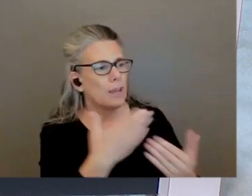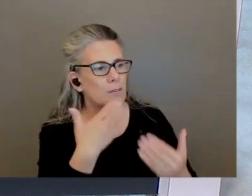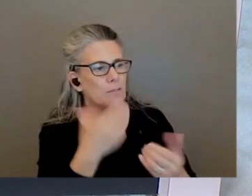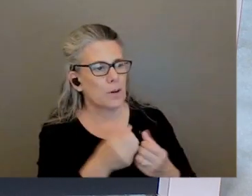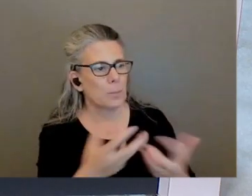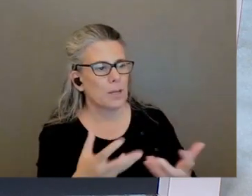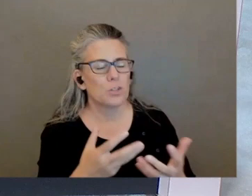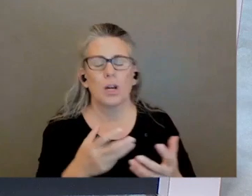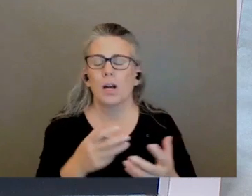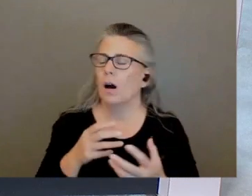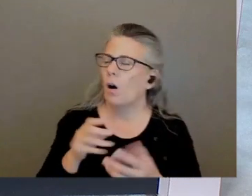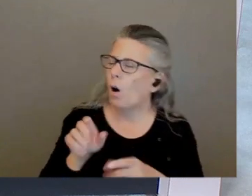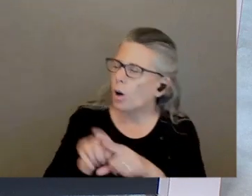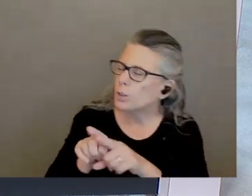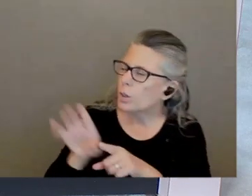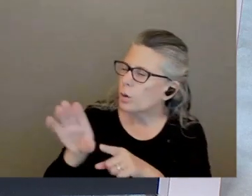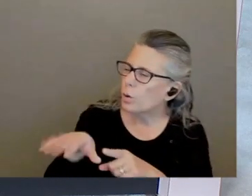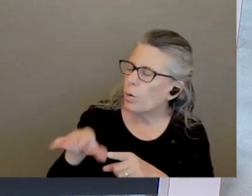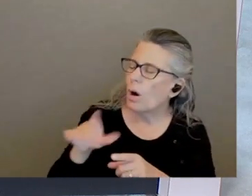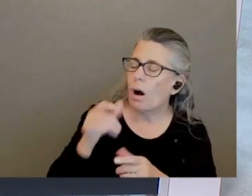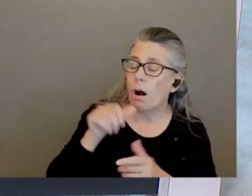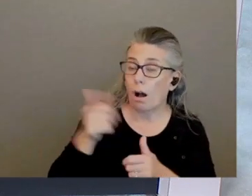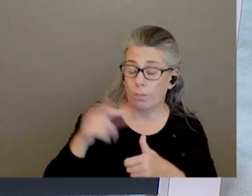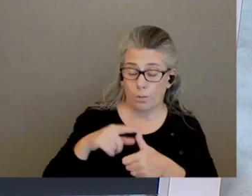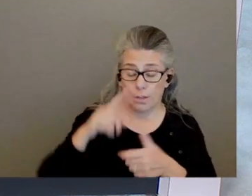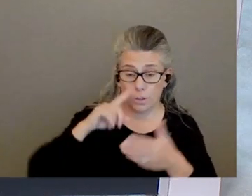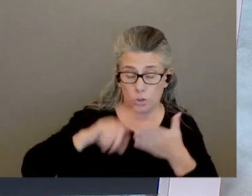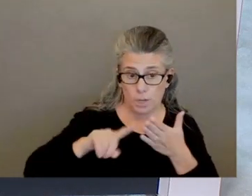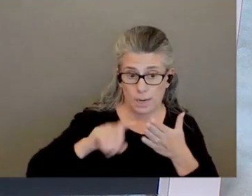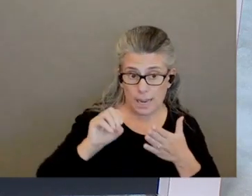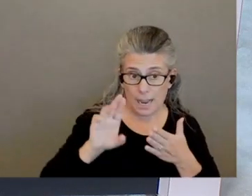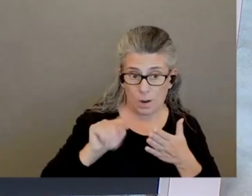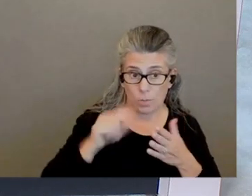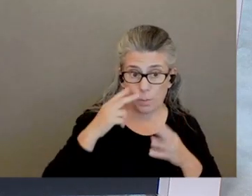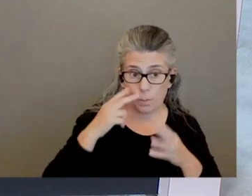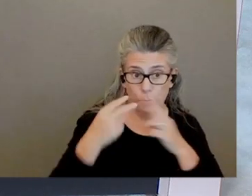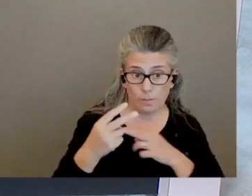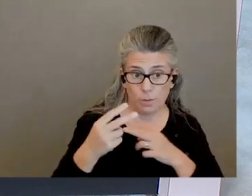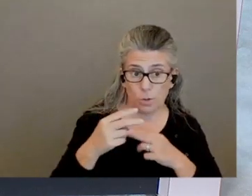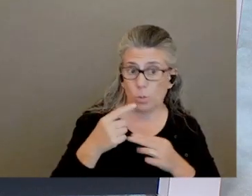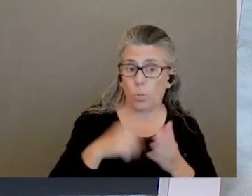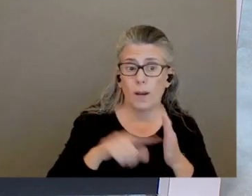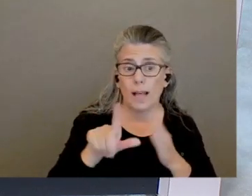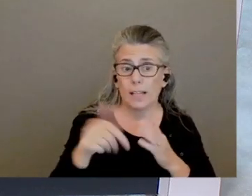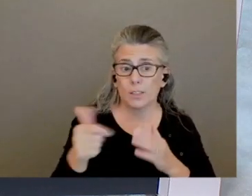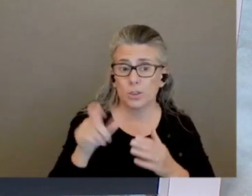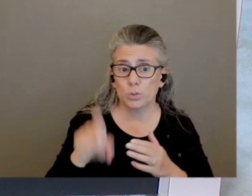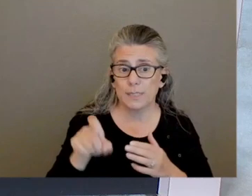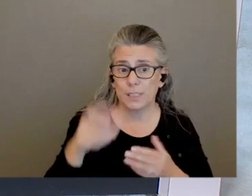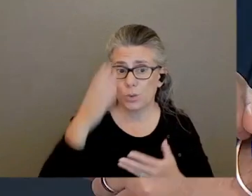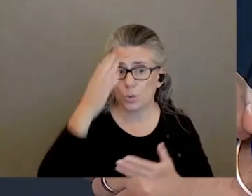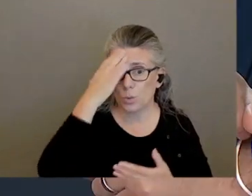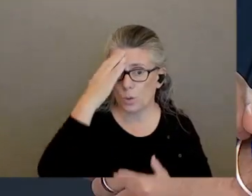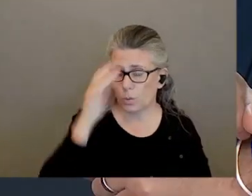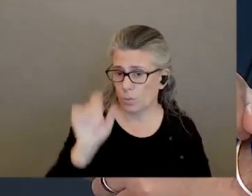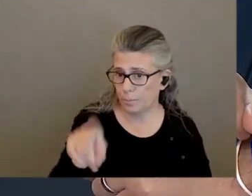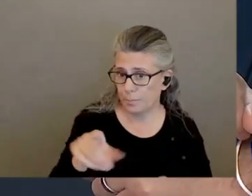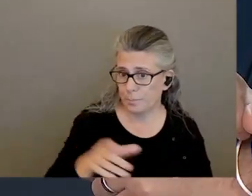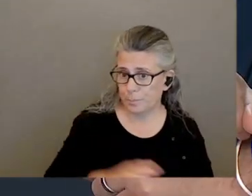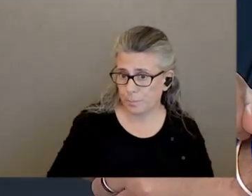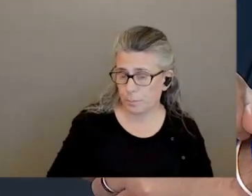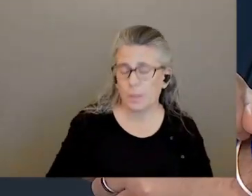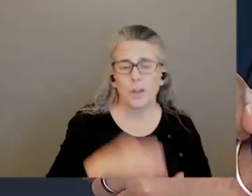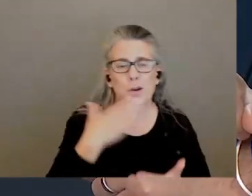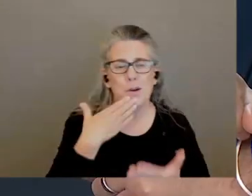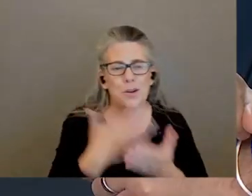than checking out the preview, is there anything else that customers should know, or how they can get started? That's a good last call.